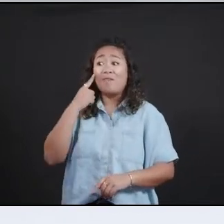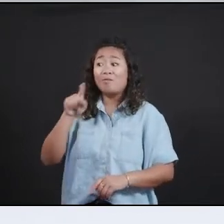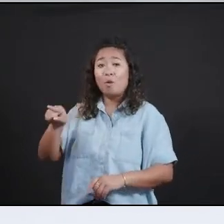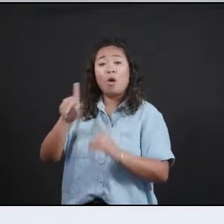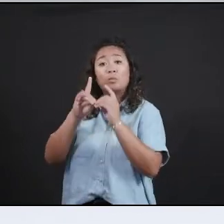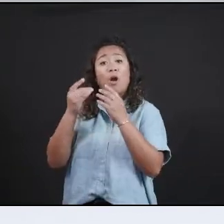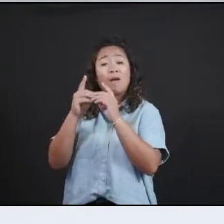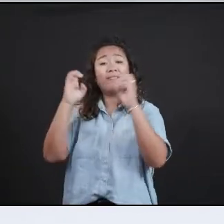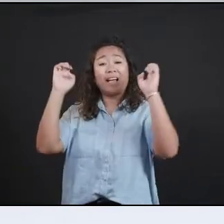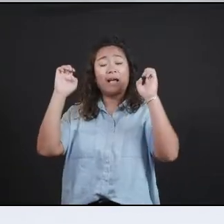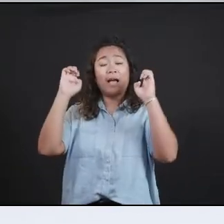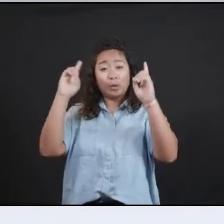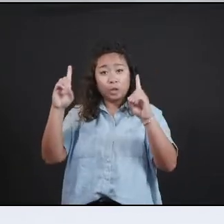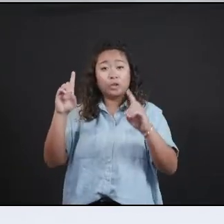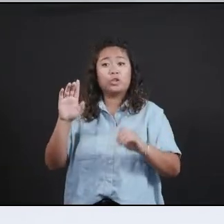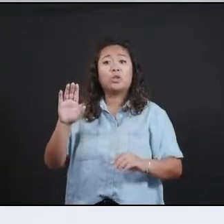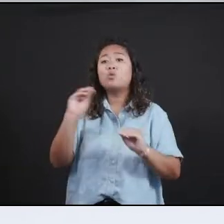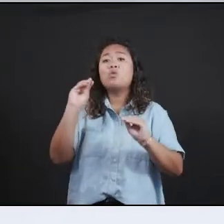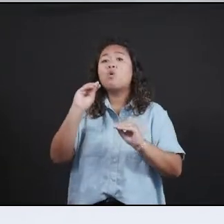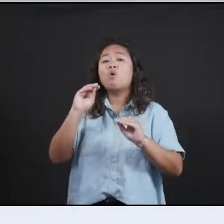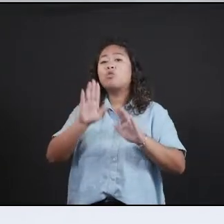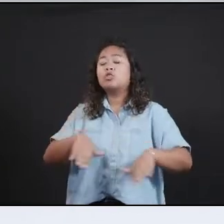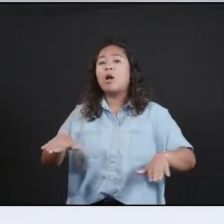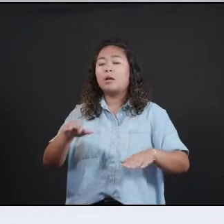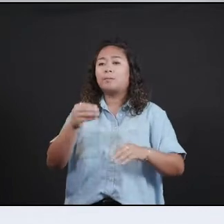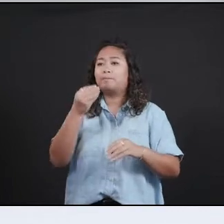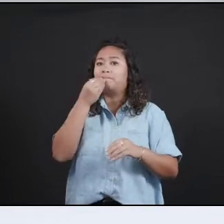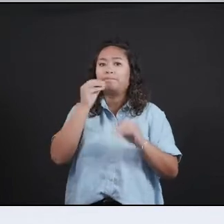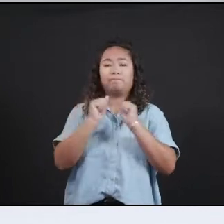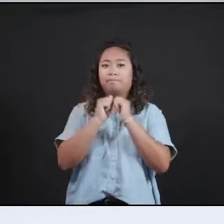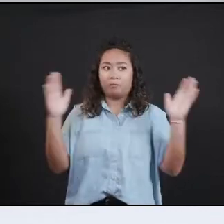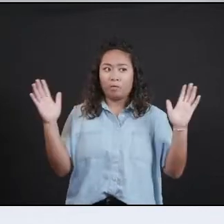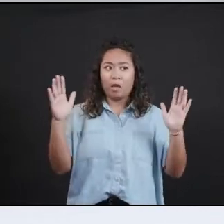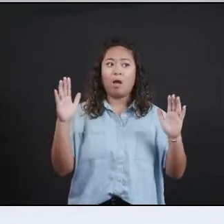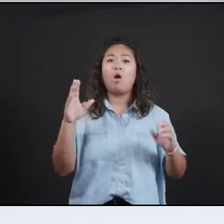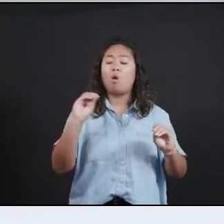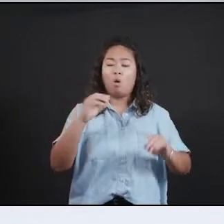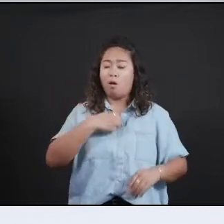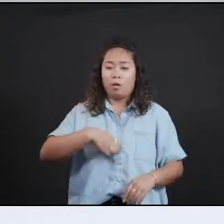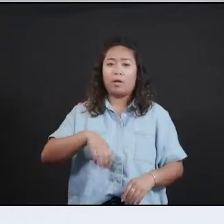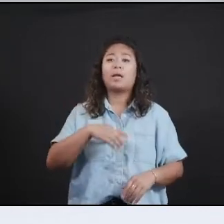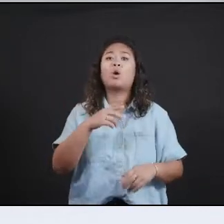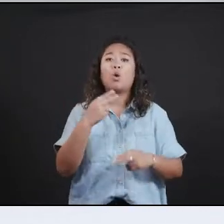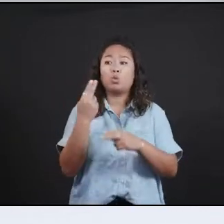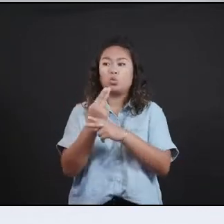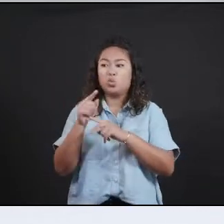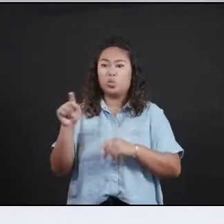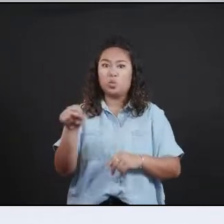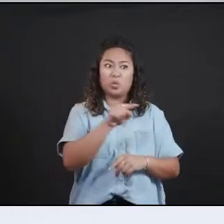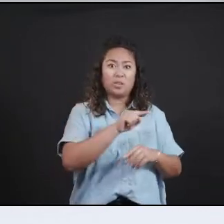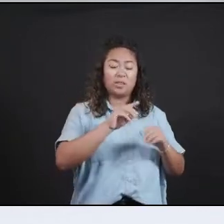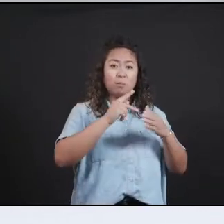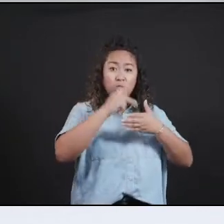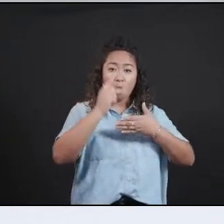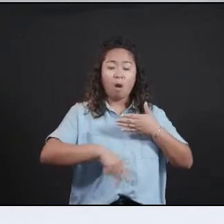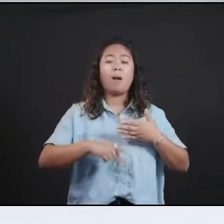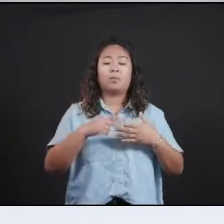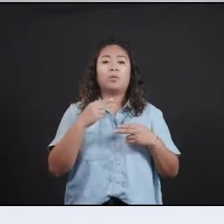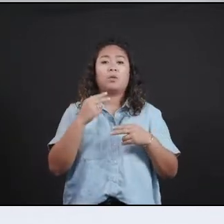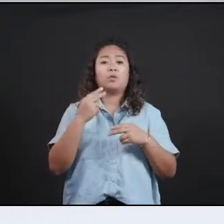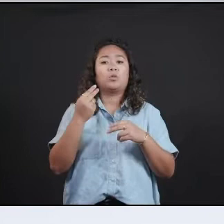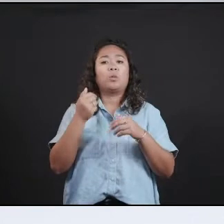small-scale producers working in remote areas far from the cameras, who continue to grow and provide food that is